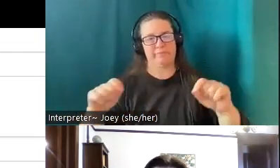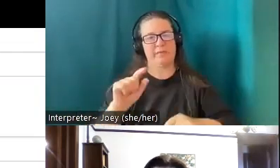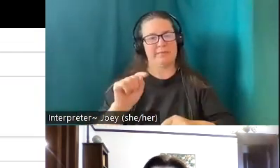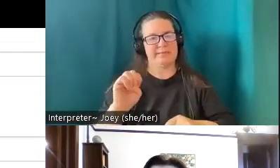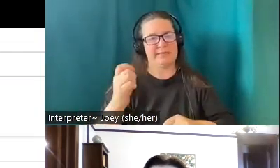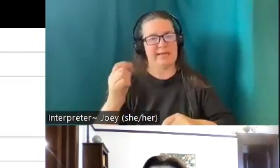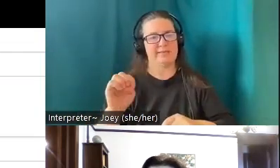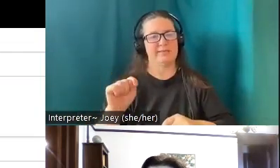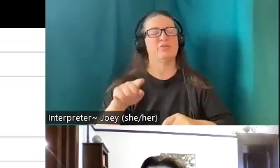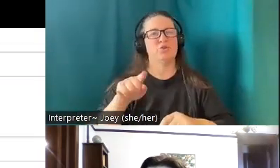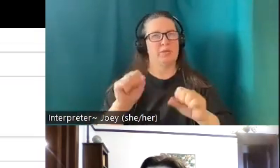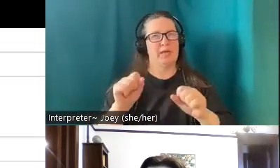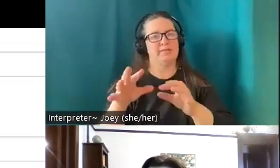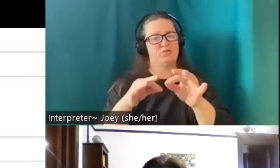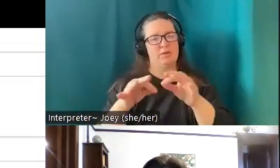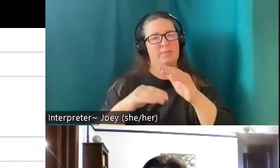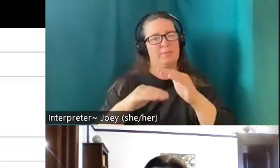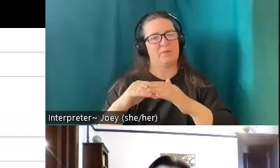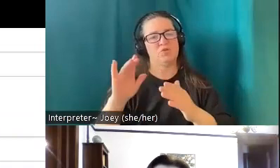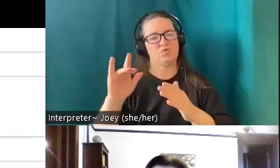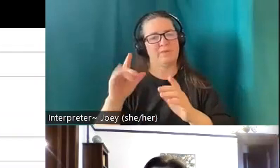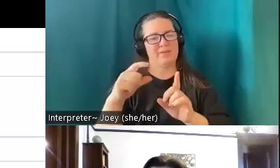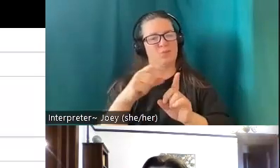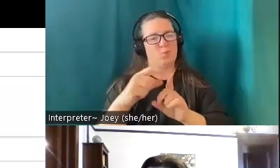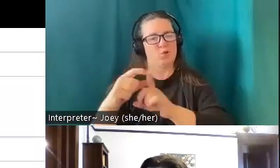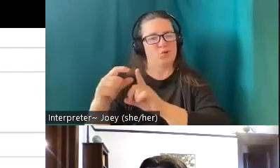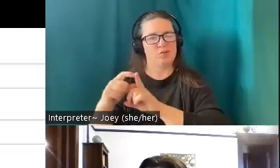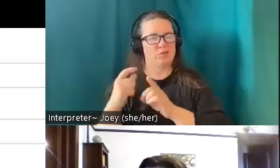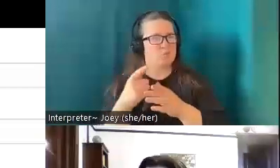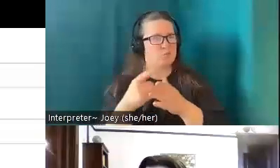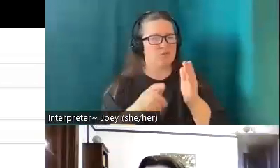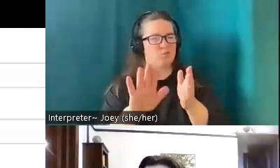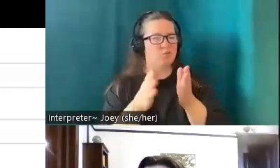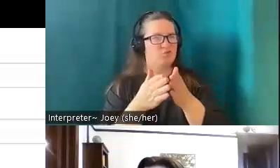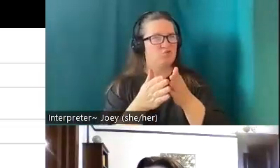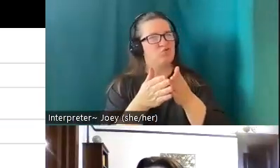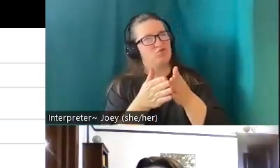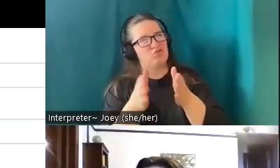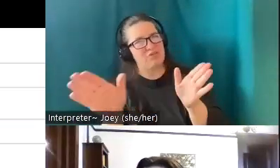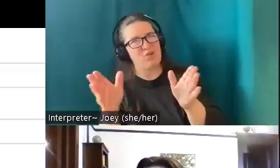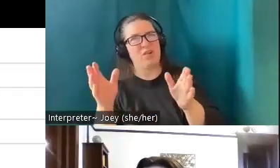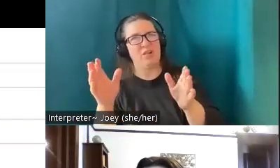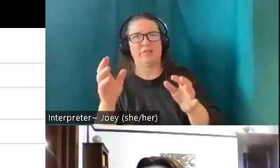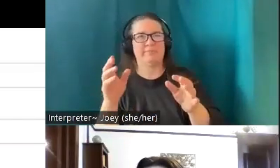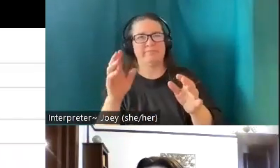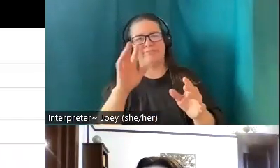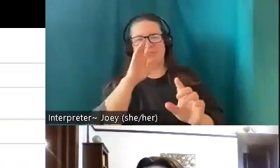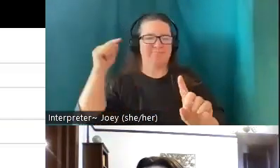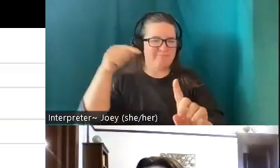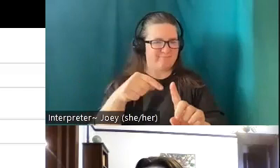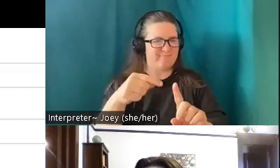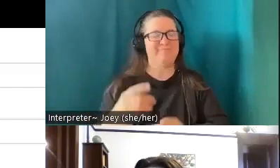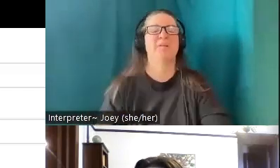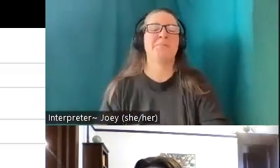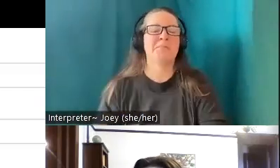to describe what that general focus area is. You'll also see that there is an option to put